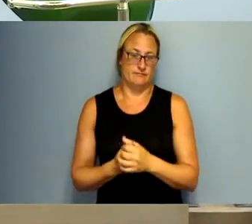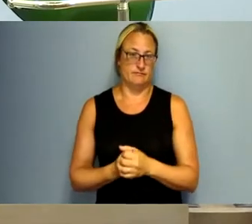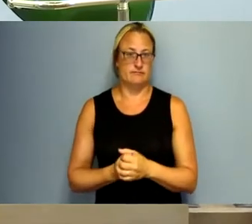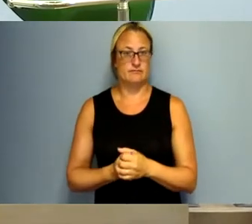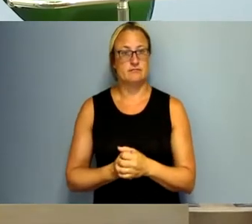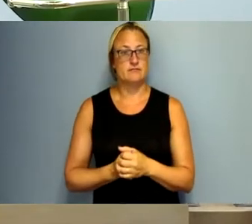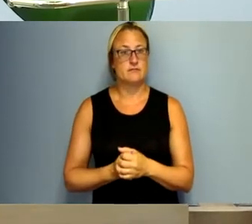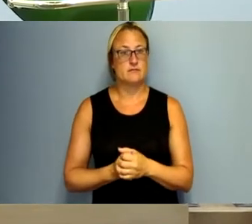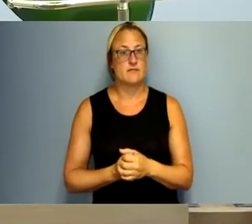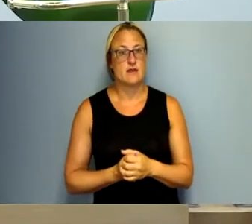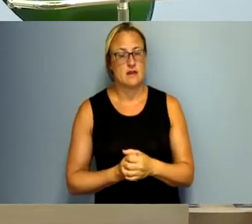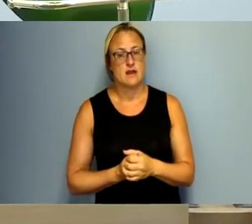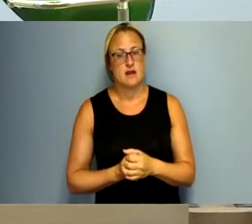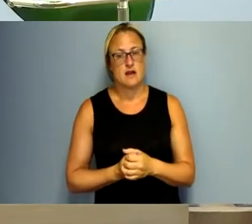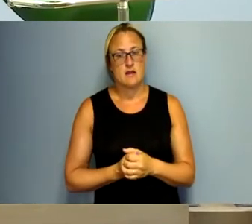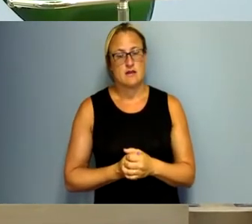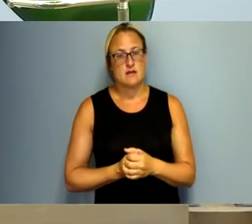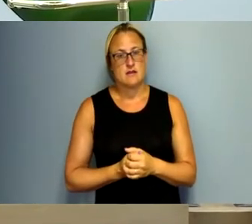I remember